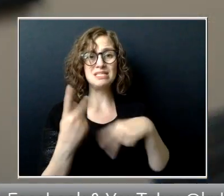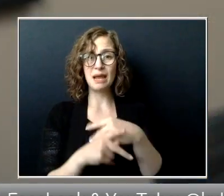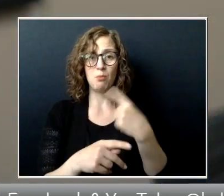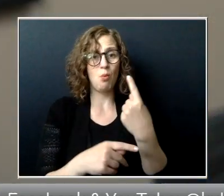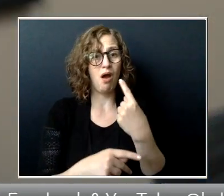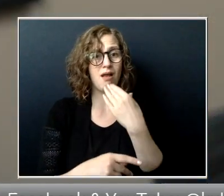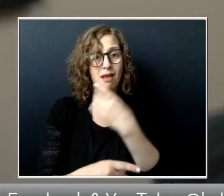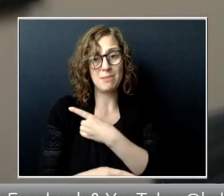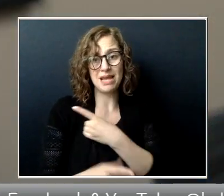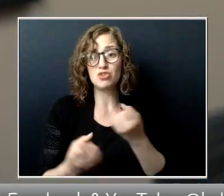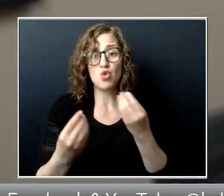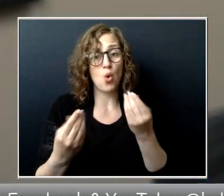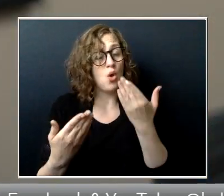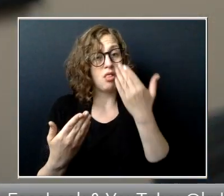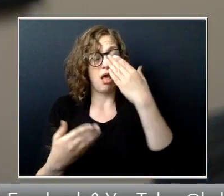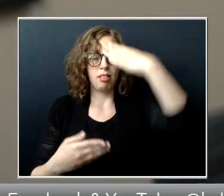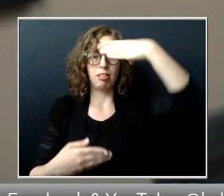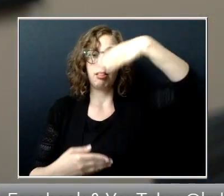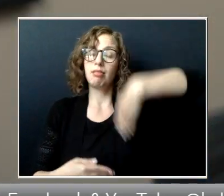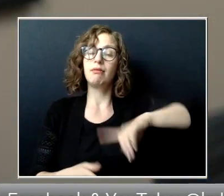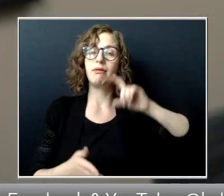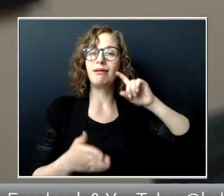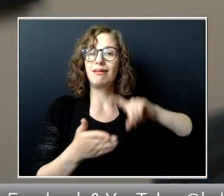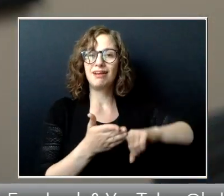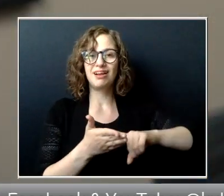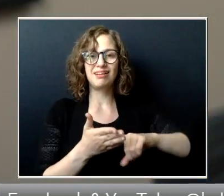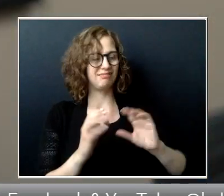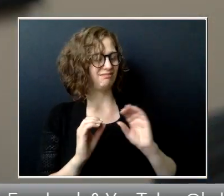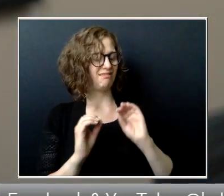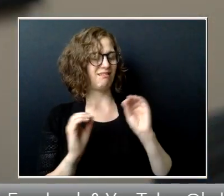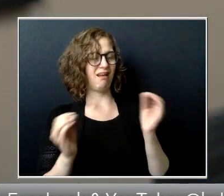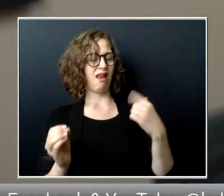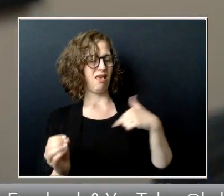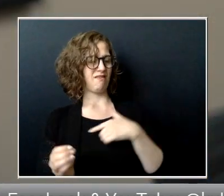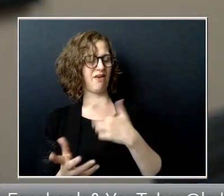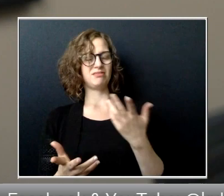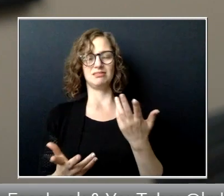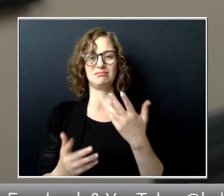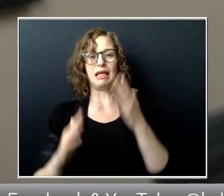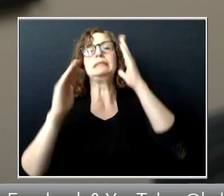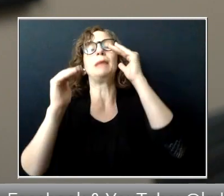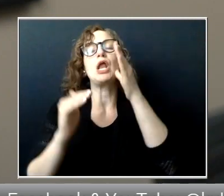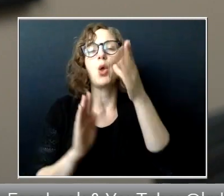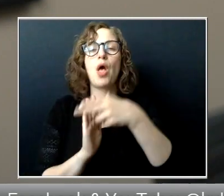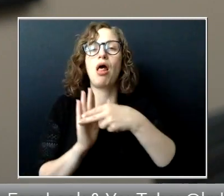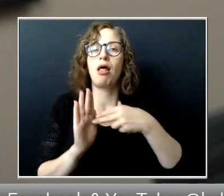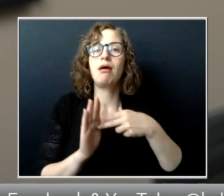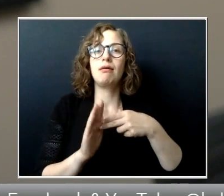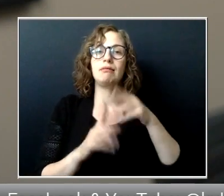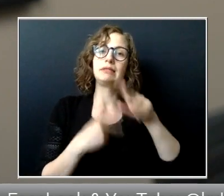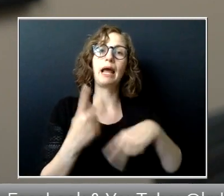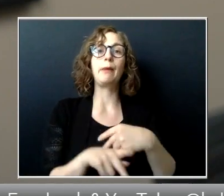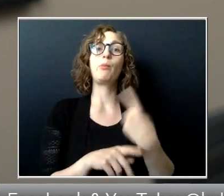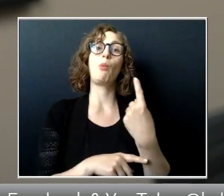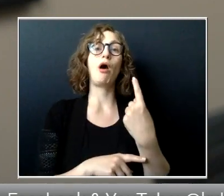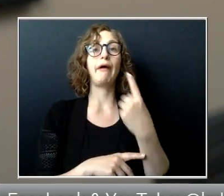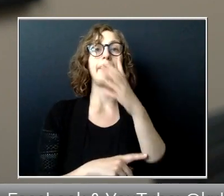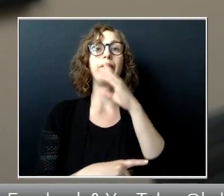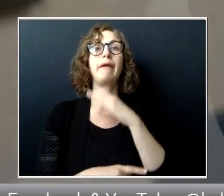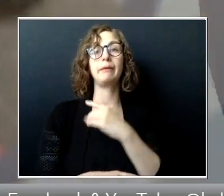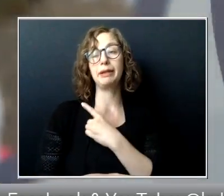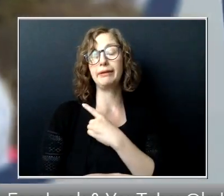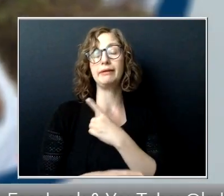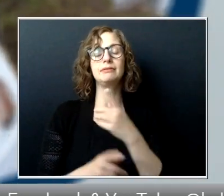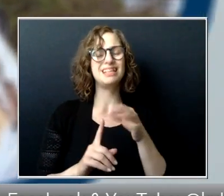any inkling that I would be diagnosed with type 1 diabetes, especially when I was 19. We have no family history of type